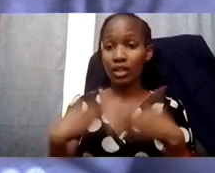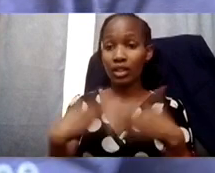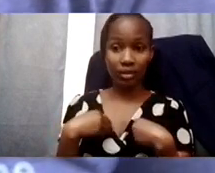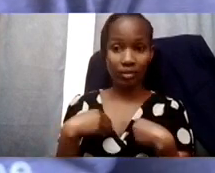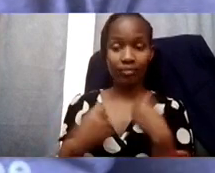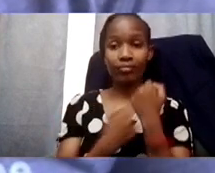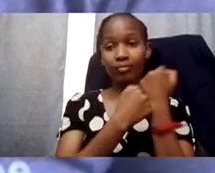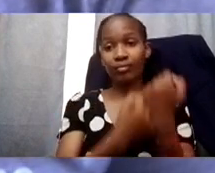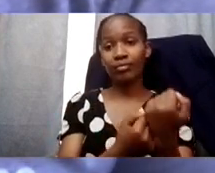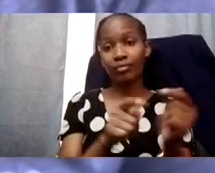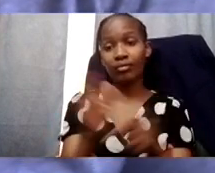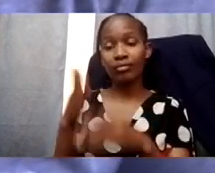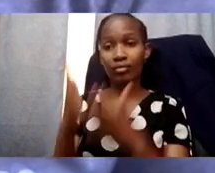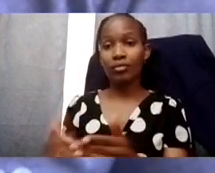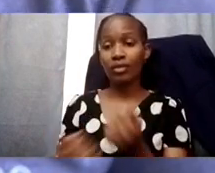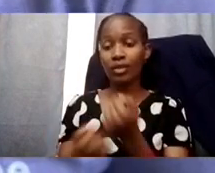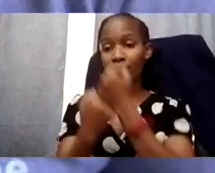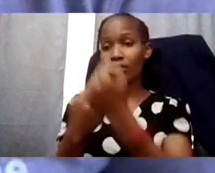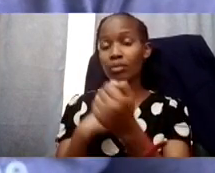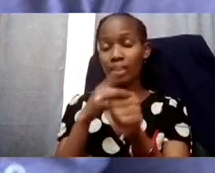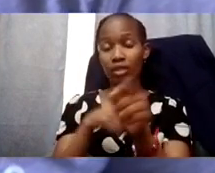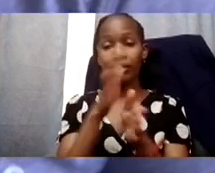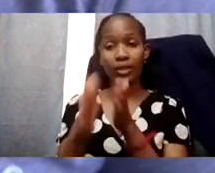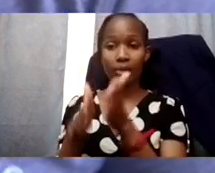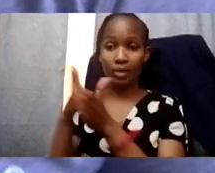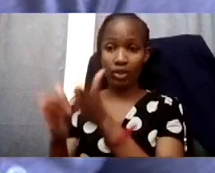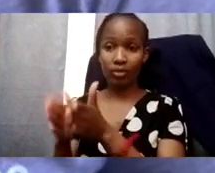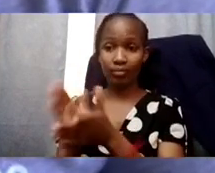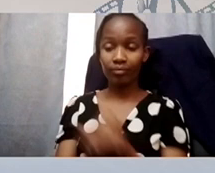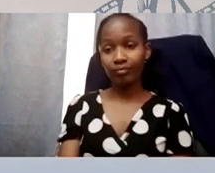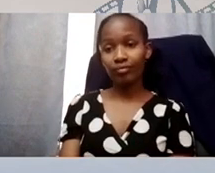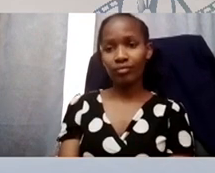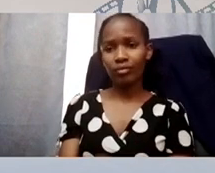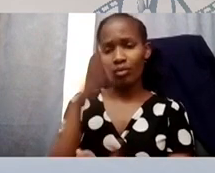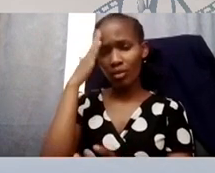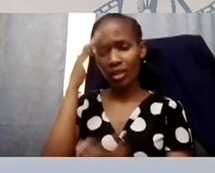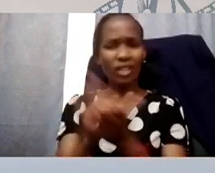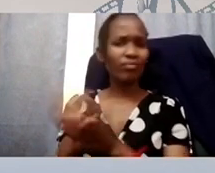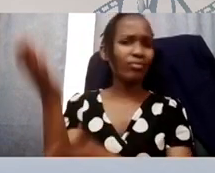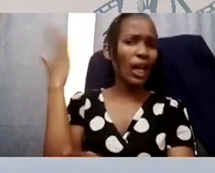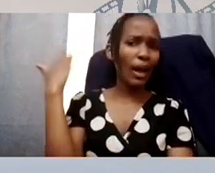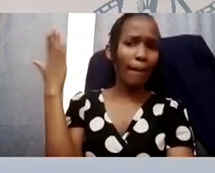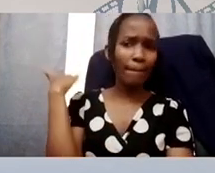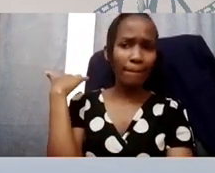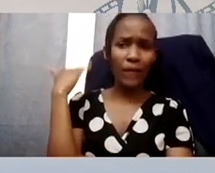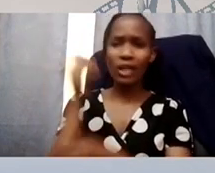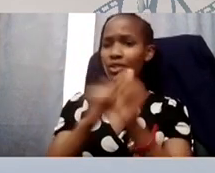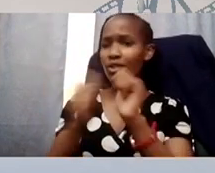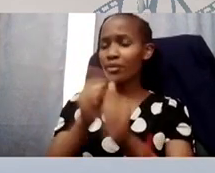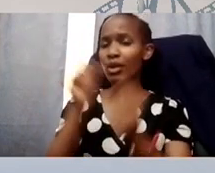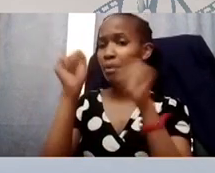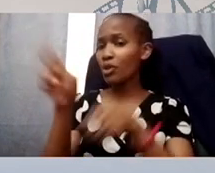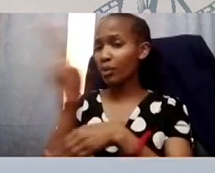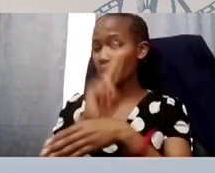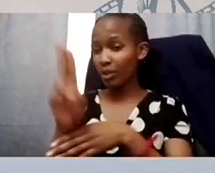to support me in during the preparations. So you realized a long time ago that sports could be used as